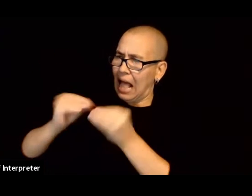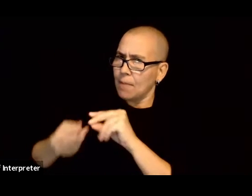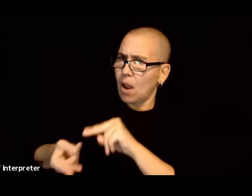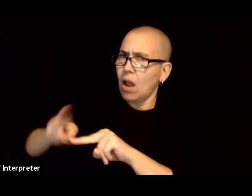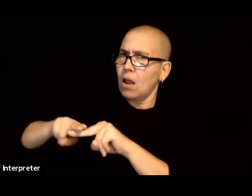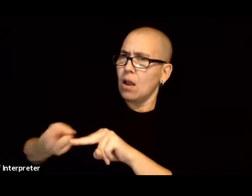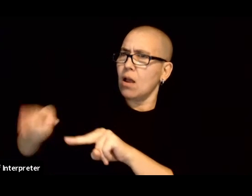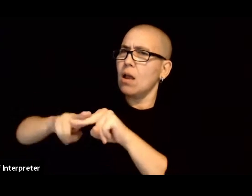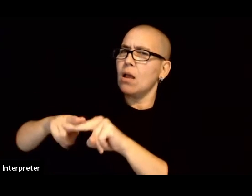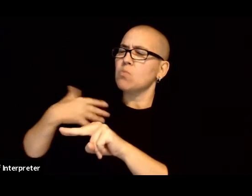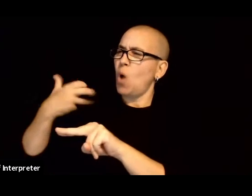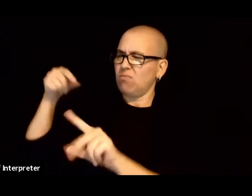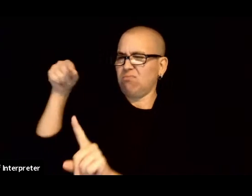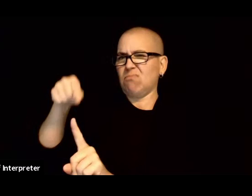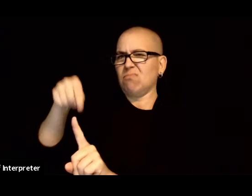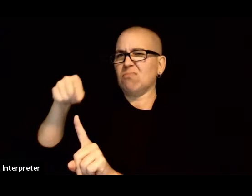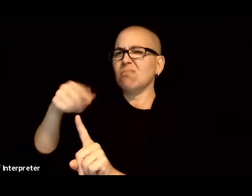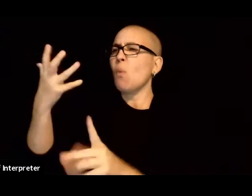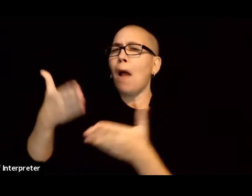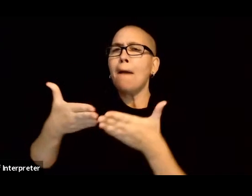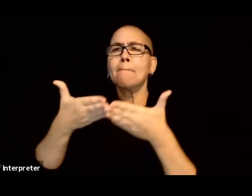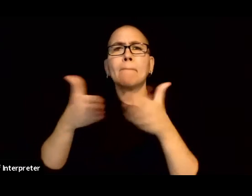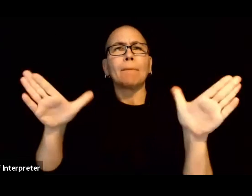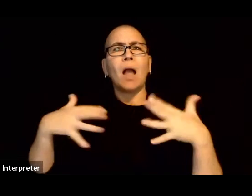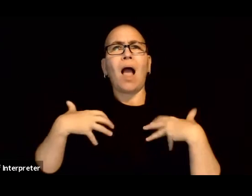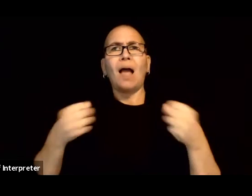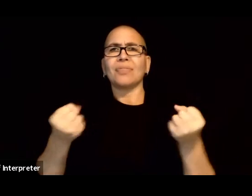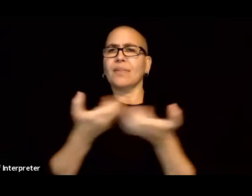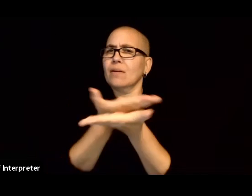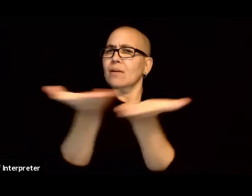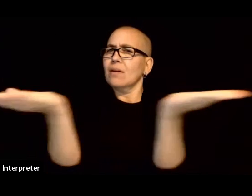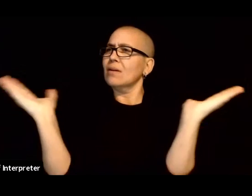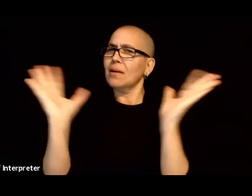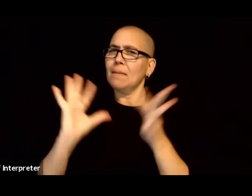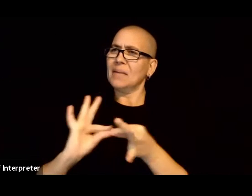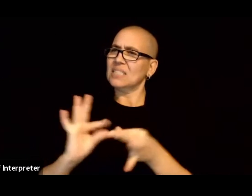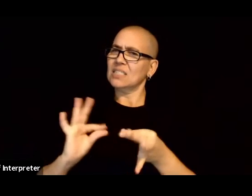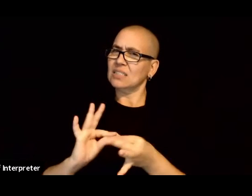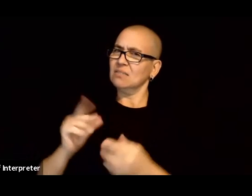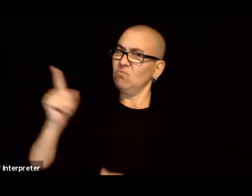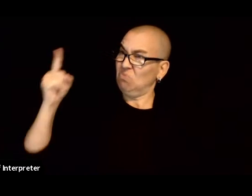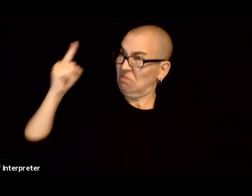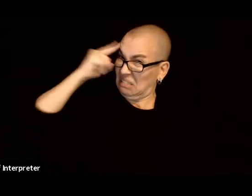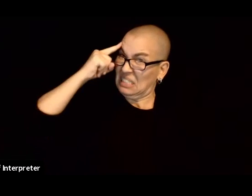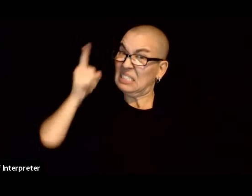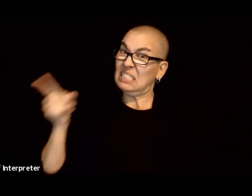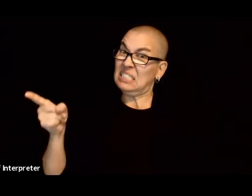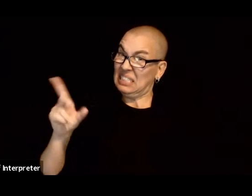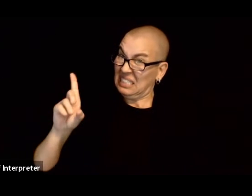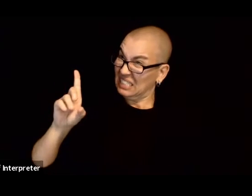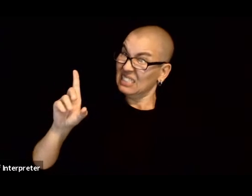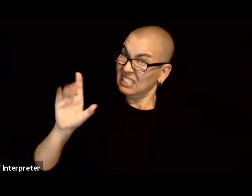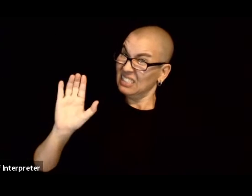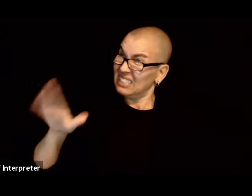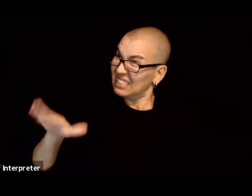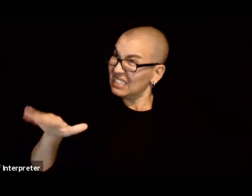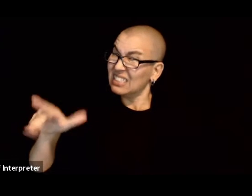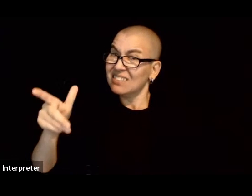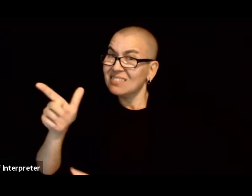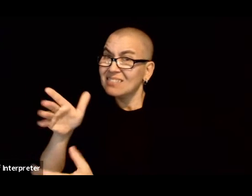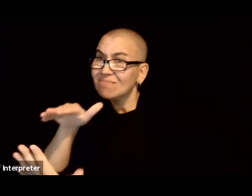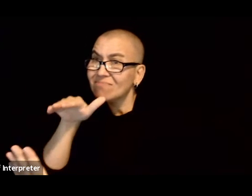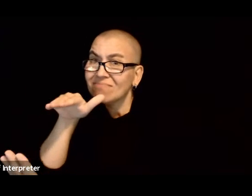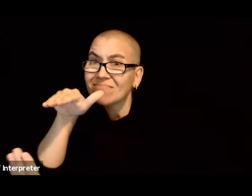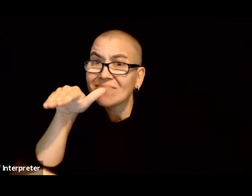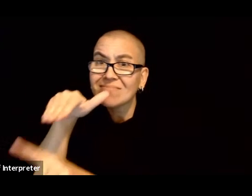health messaging. Do you think you're reaching the people you need to reach to change behaviors? And are you considering making